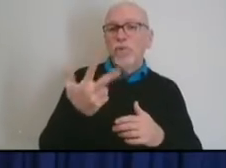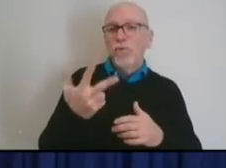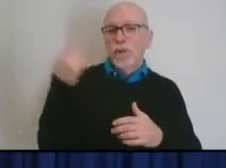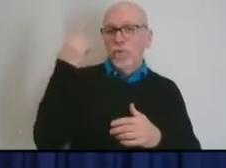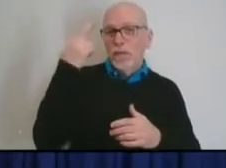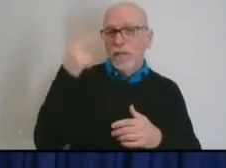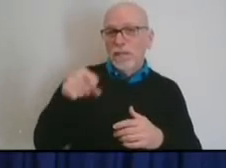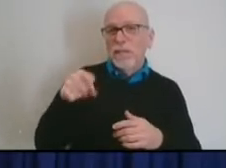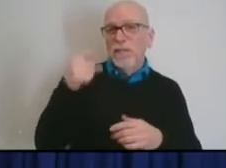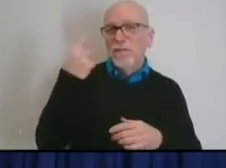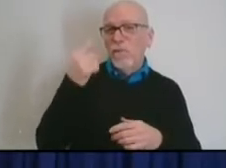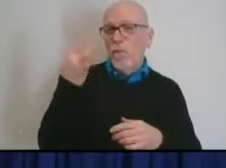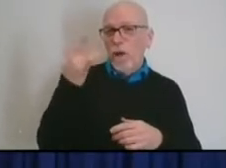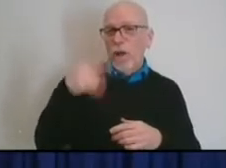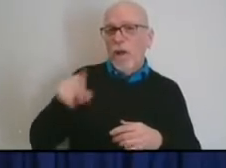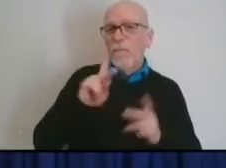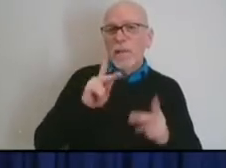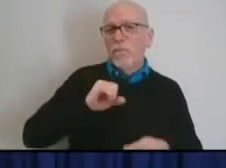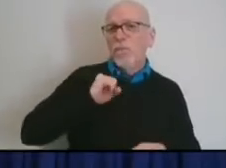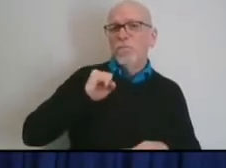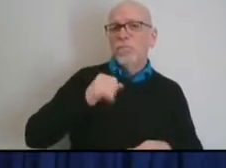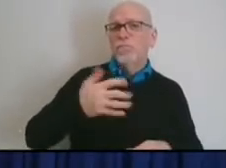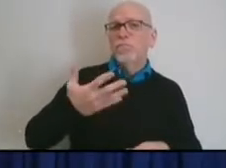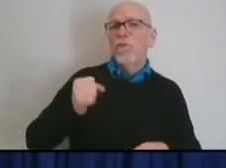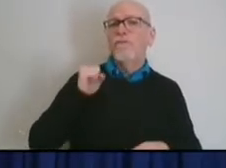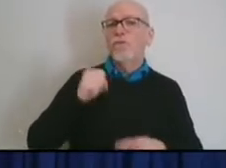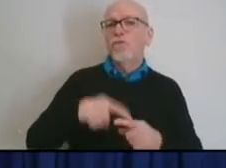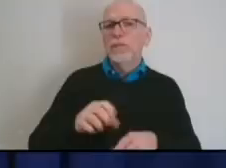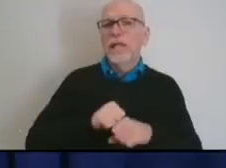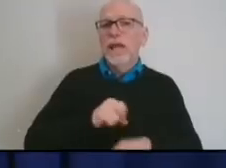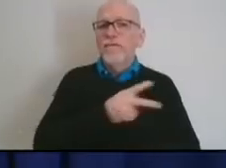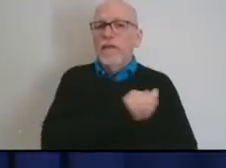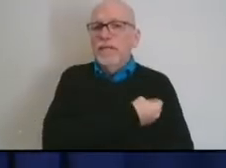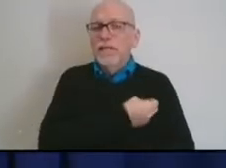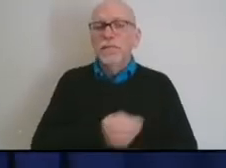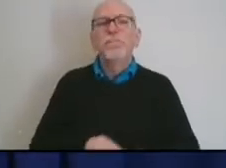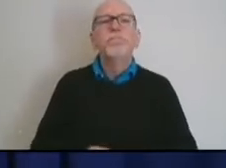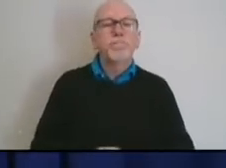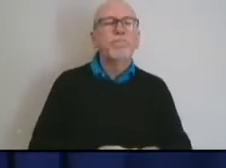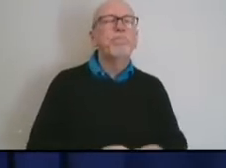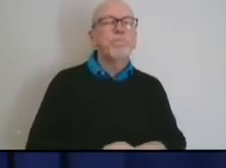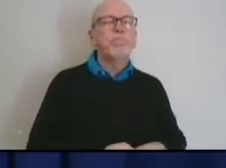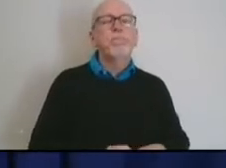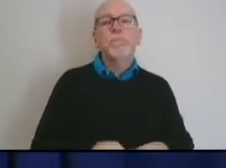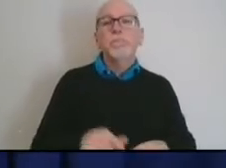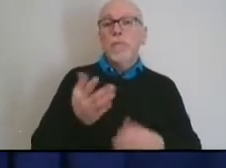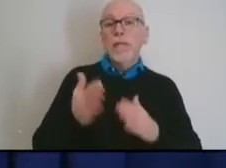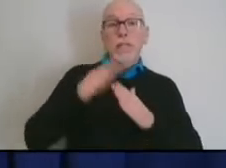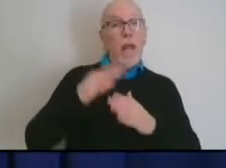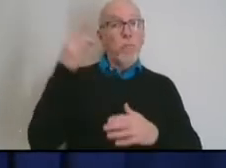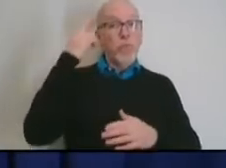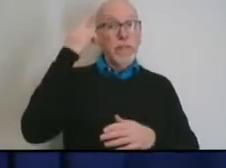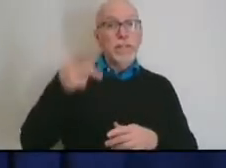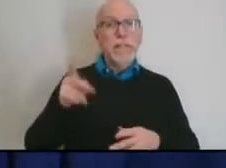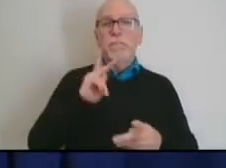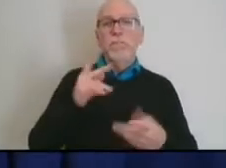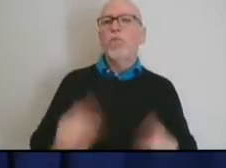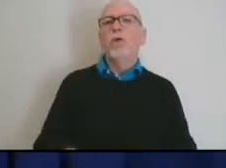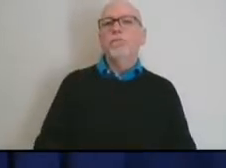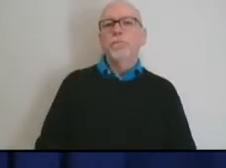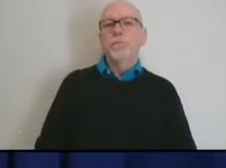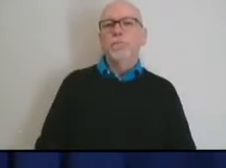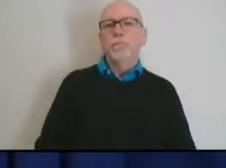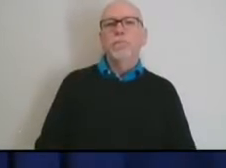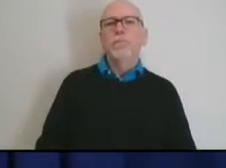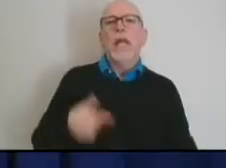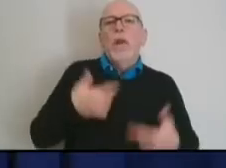are as to why they're refusing it. Well, I was told the other day that the top reason is I just don't want it.